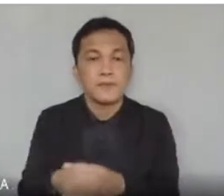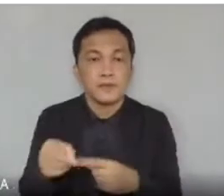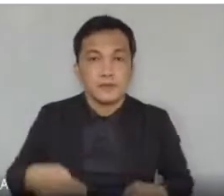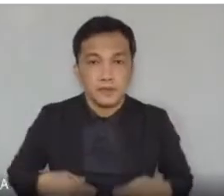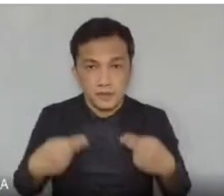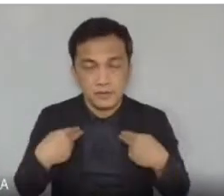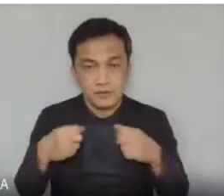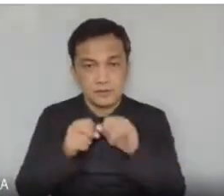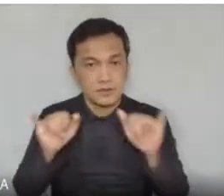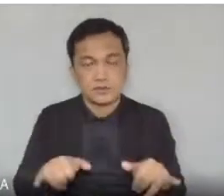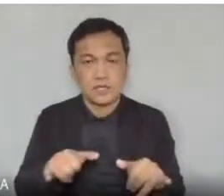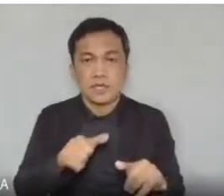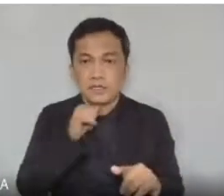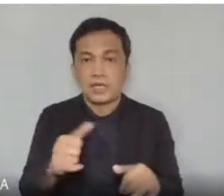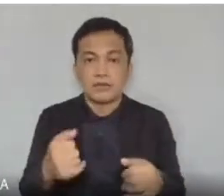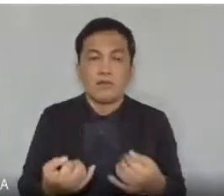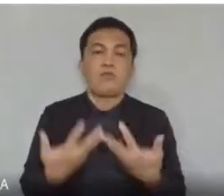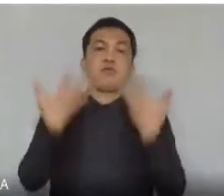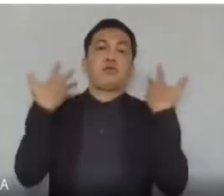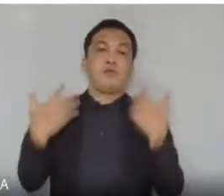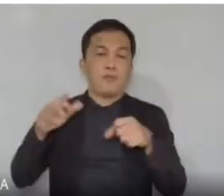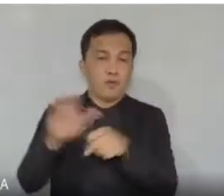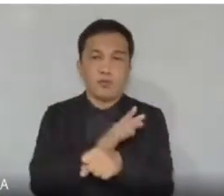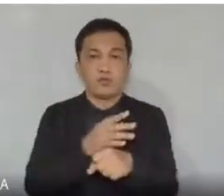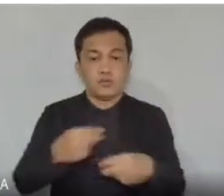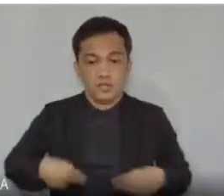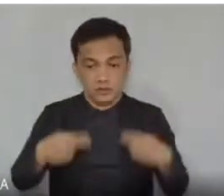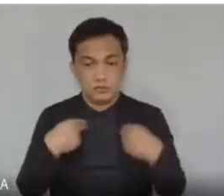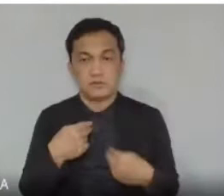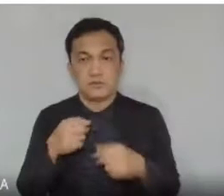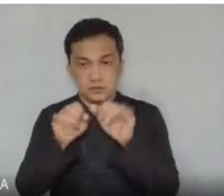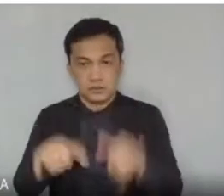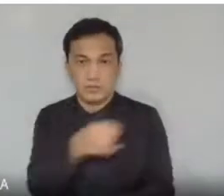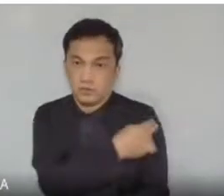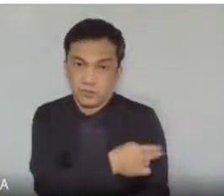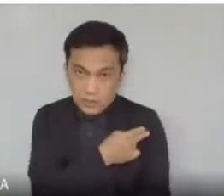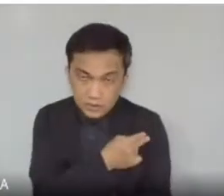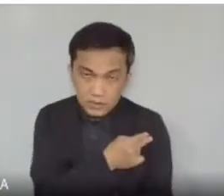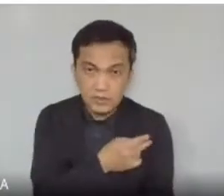fared in our COVID-19 response. Next, please.